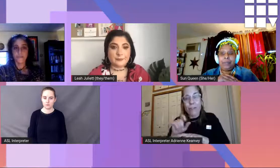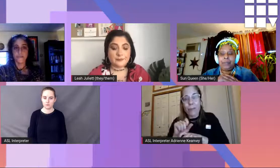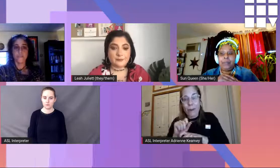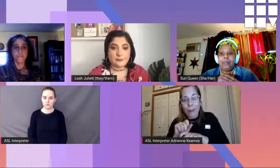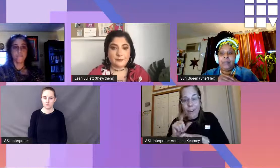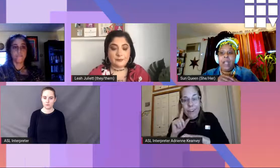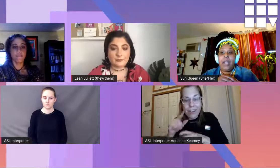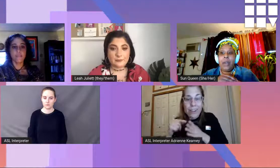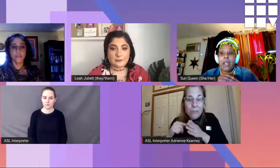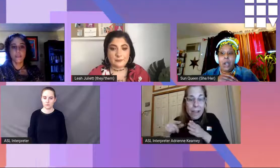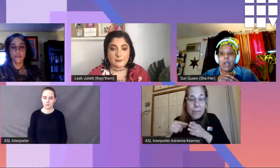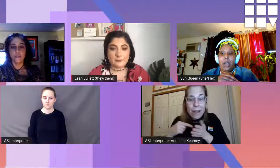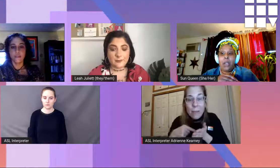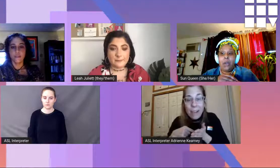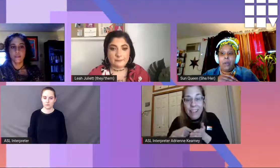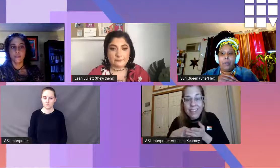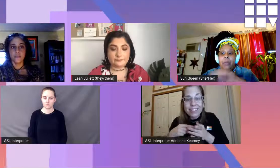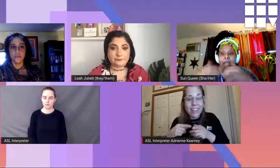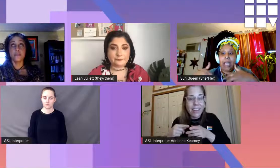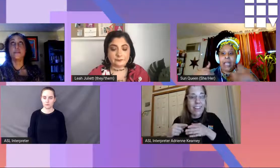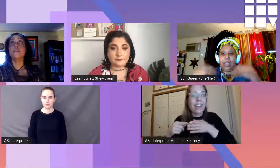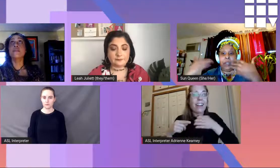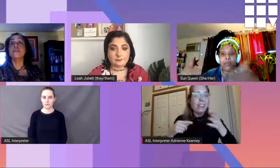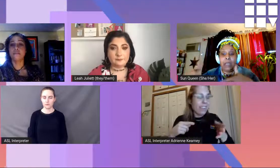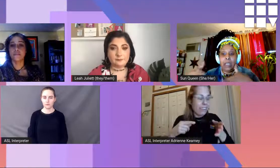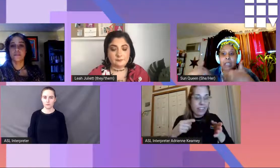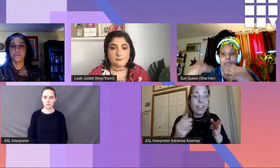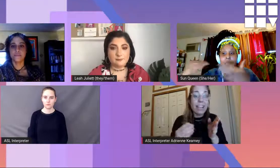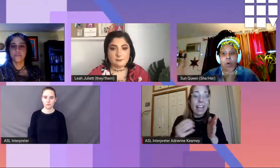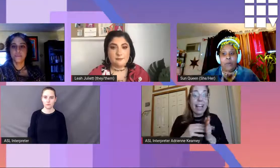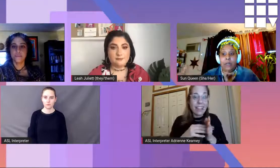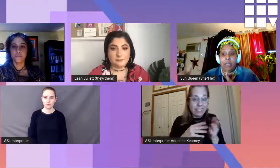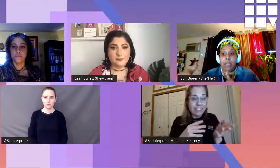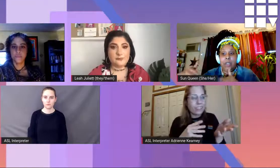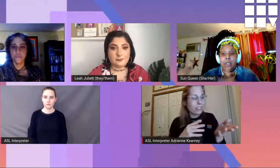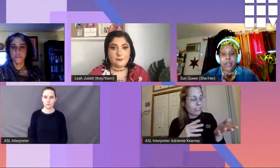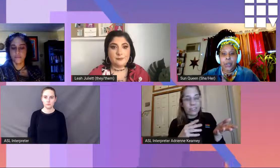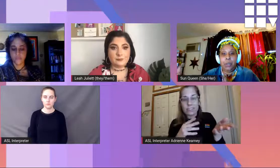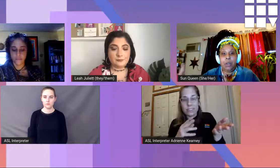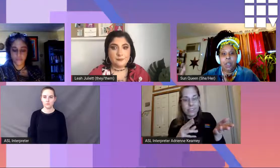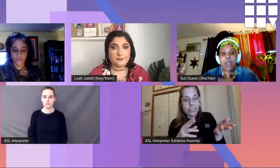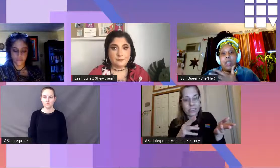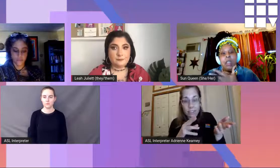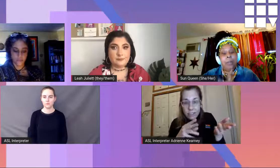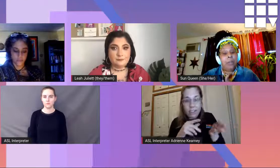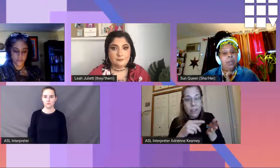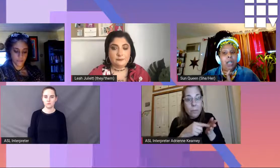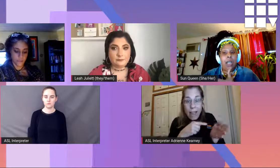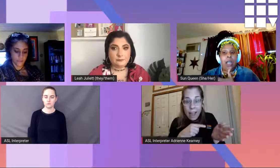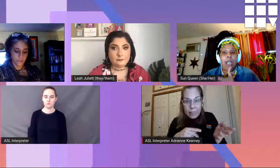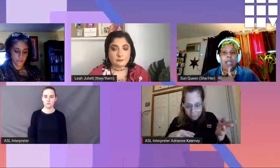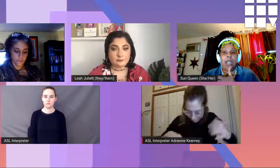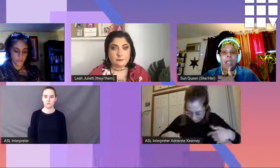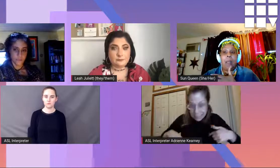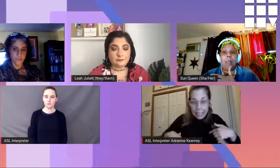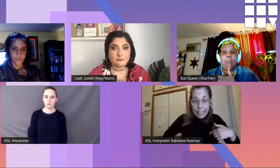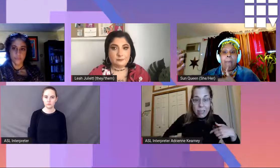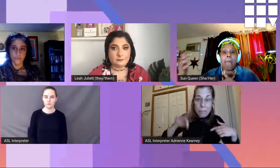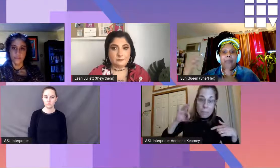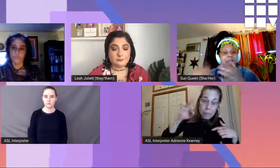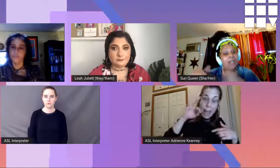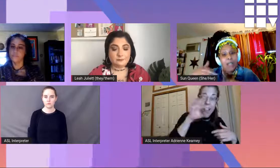then here we are, providing services and offerings to the community,